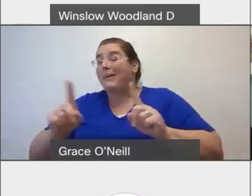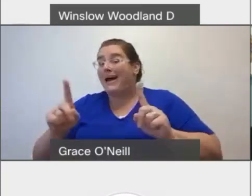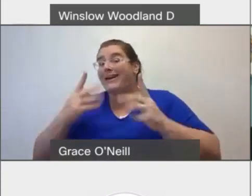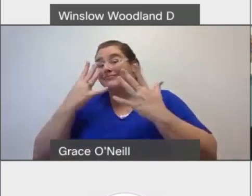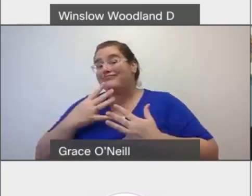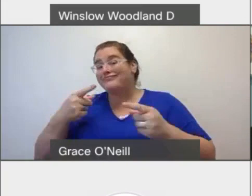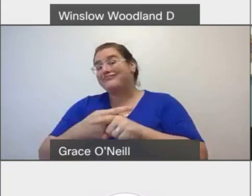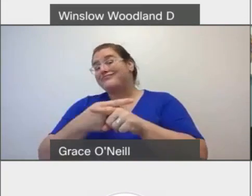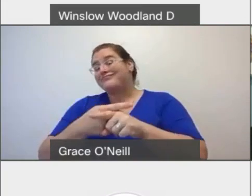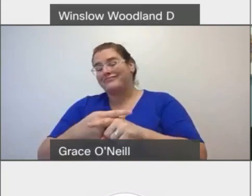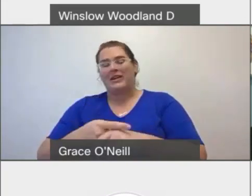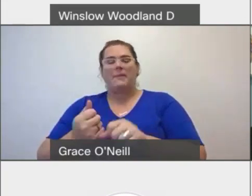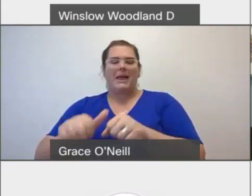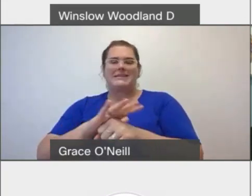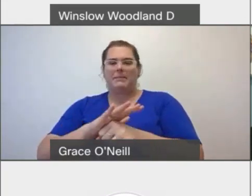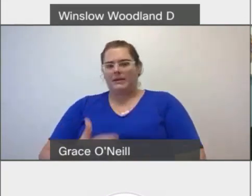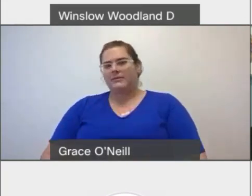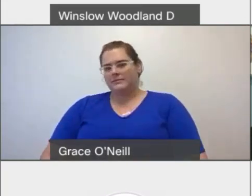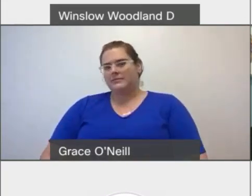Winslow may have more to say about that.